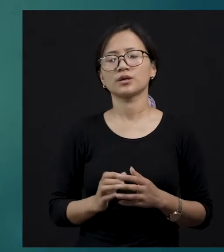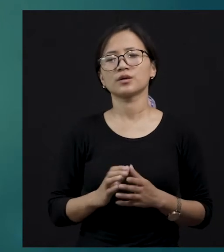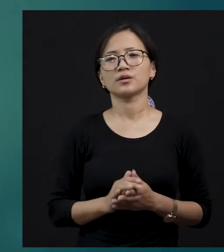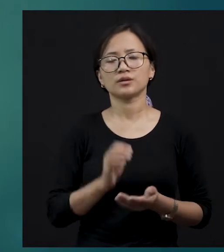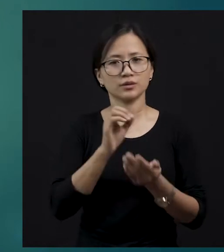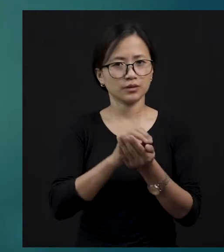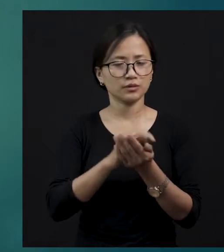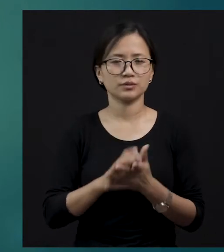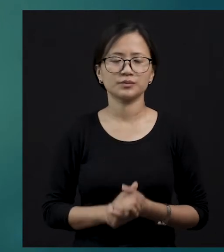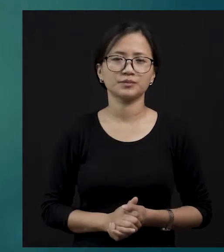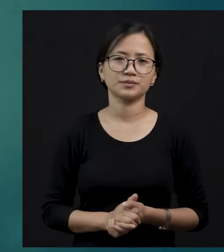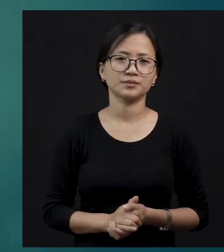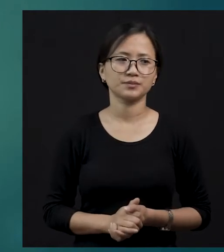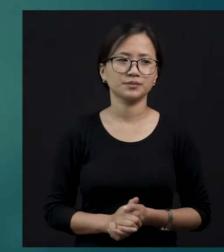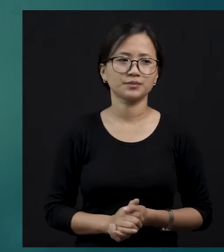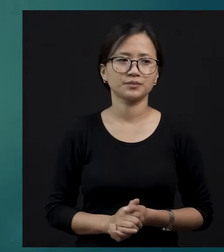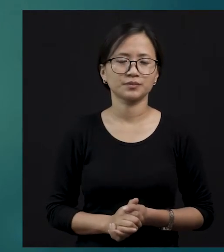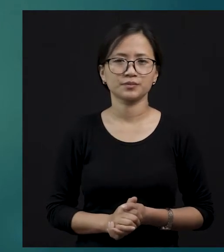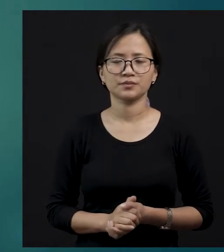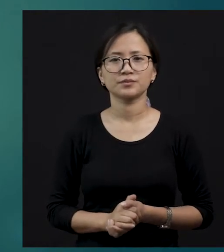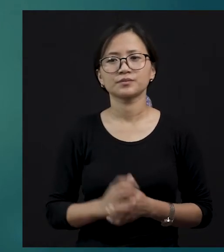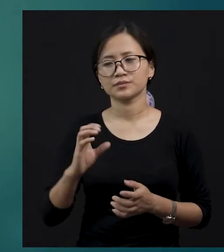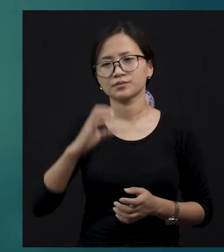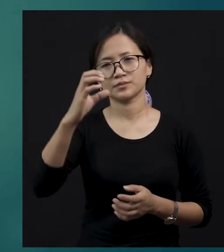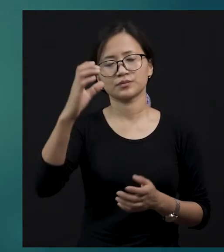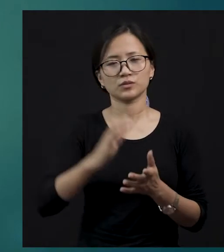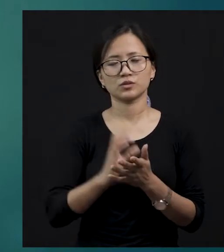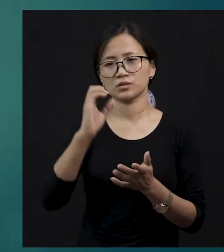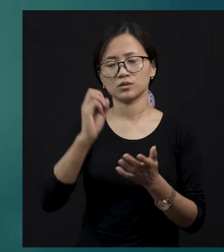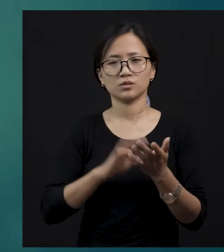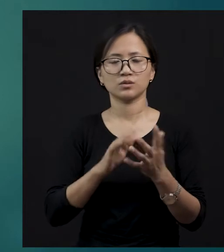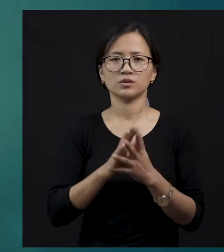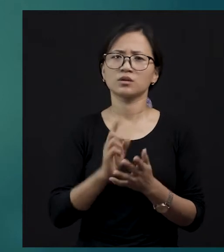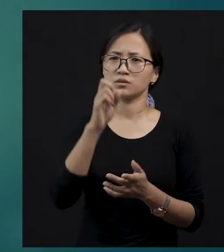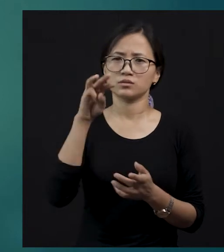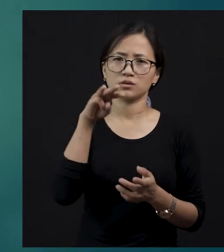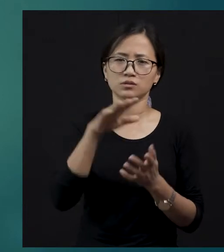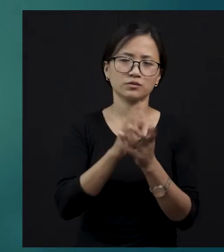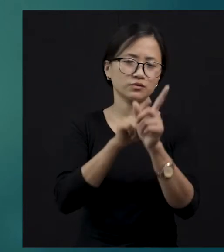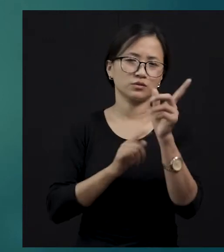at home are called as domestic animals. But camels have been domesticated thousands of years